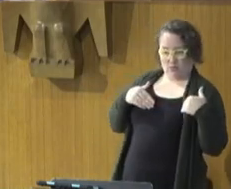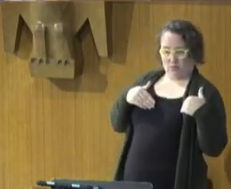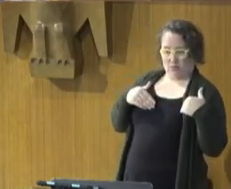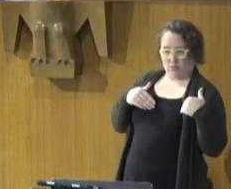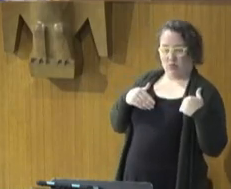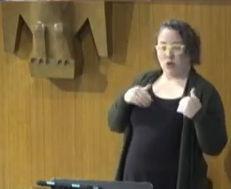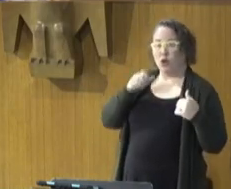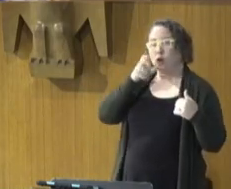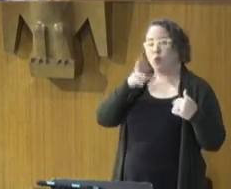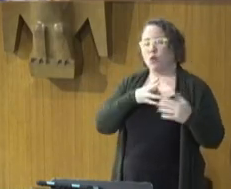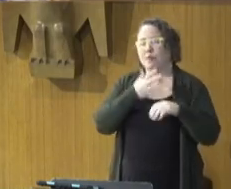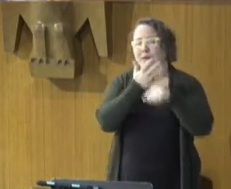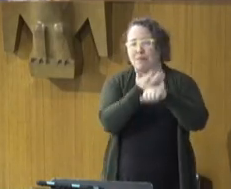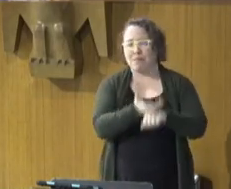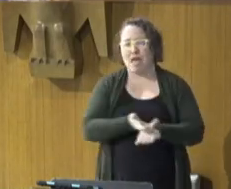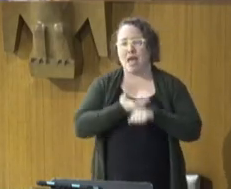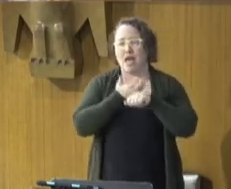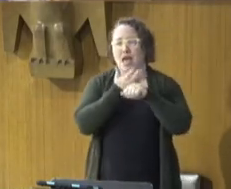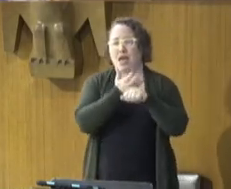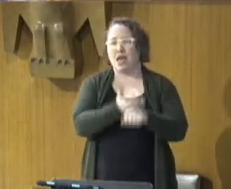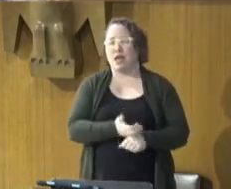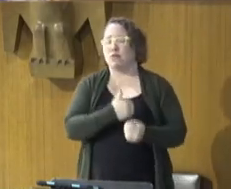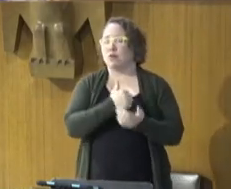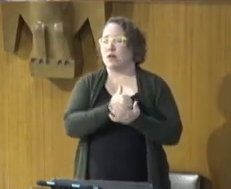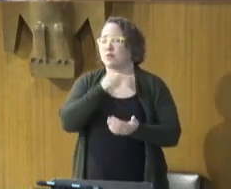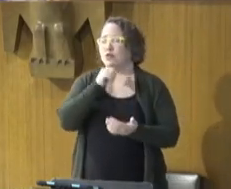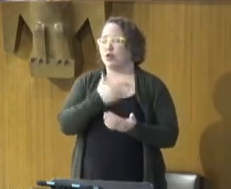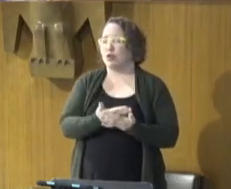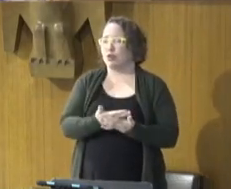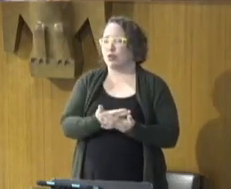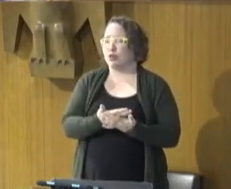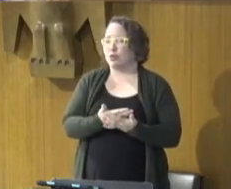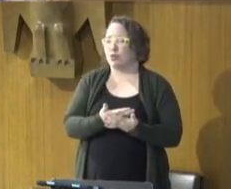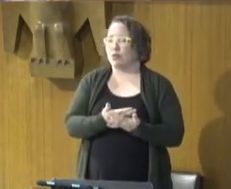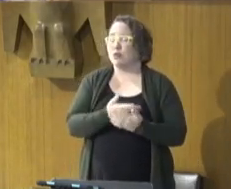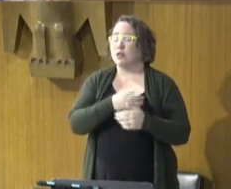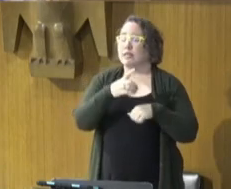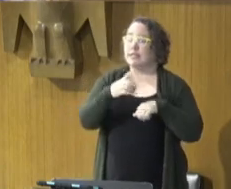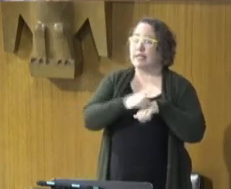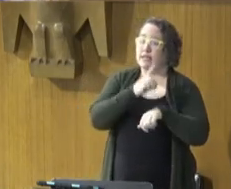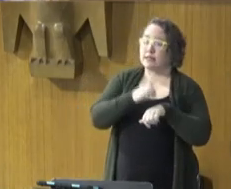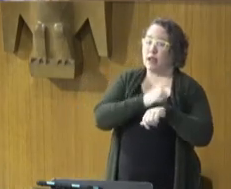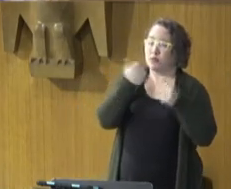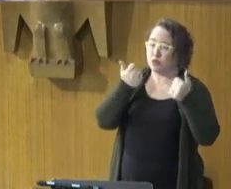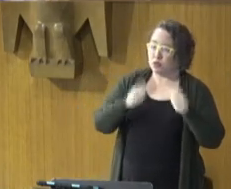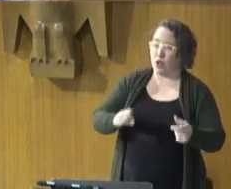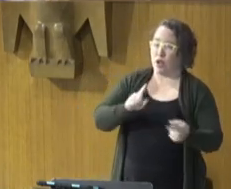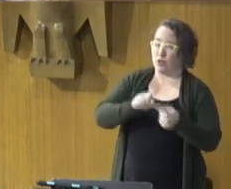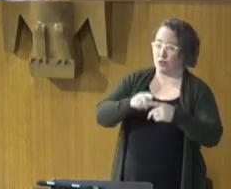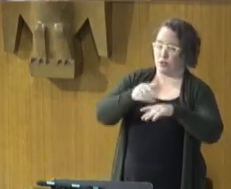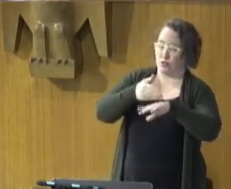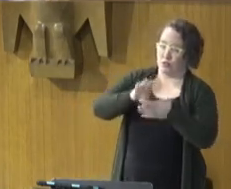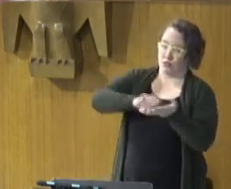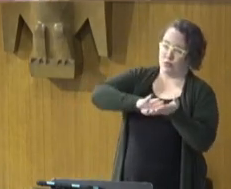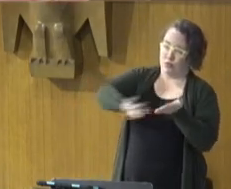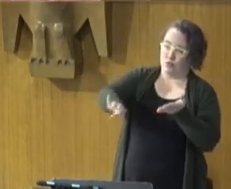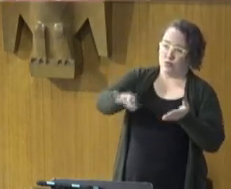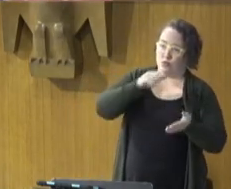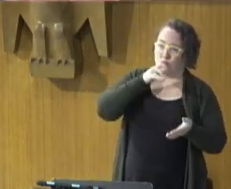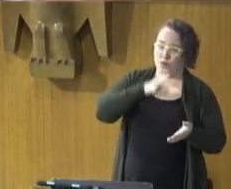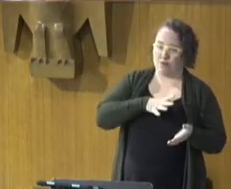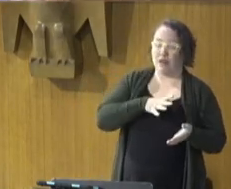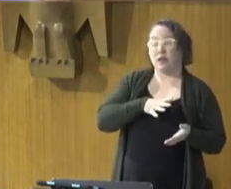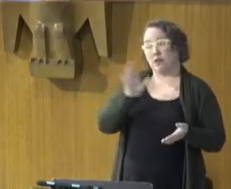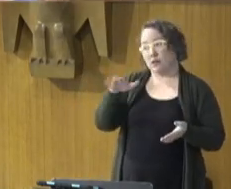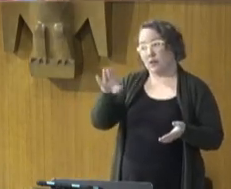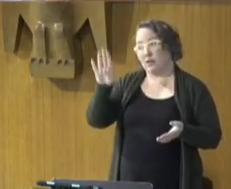begging him to help her daughter. And when the disciples try to turn the woman away, classic disciple